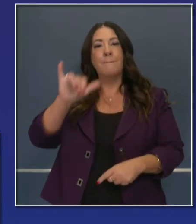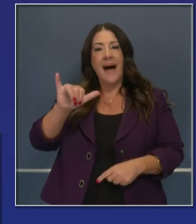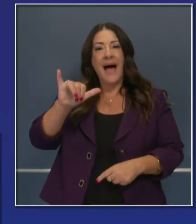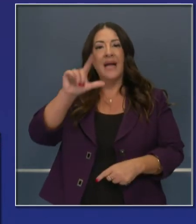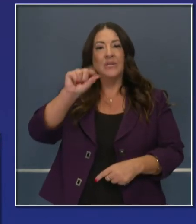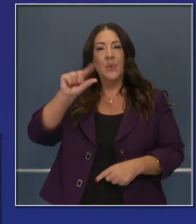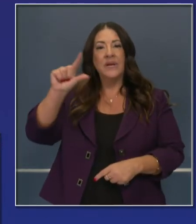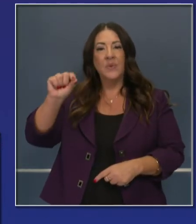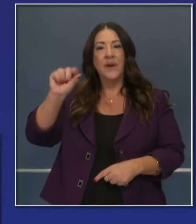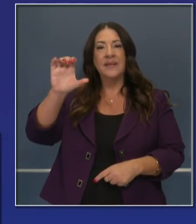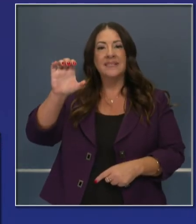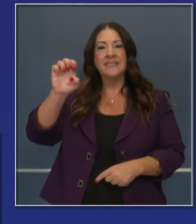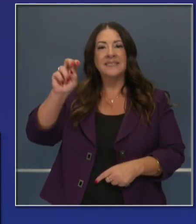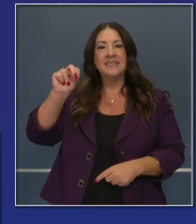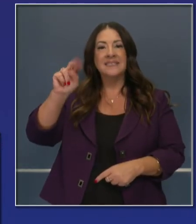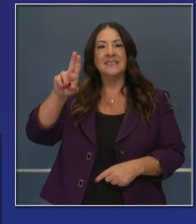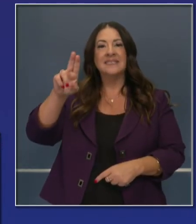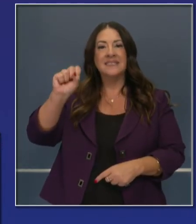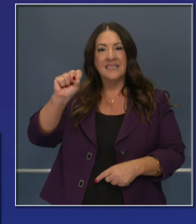my2020census.gov,